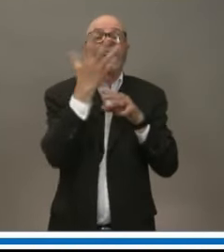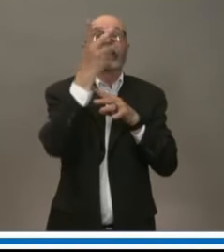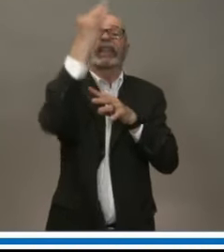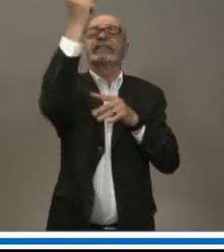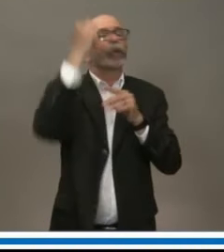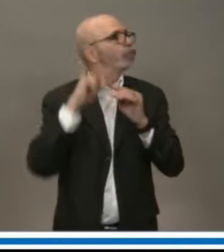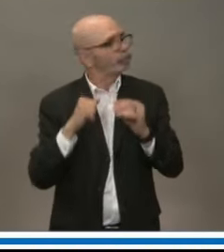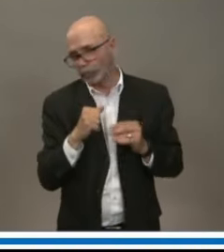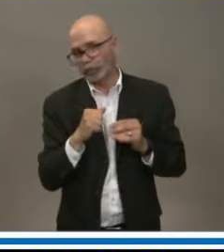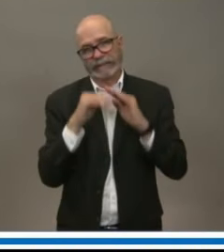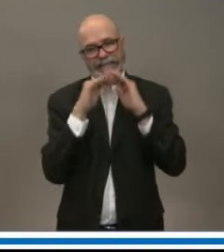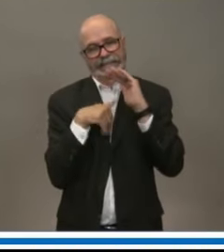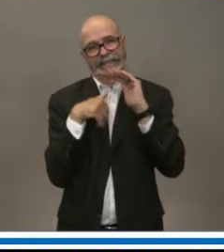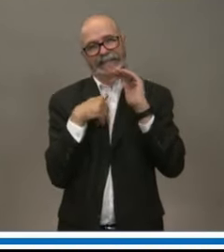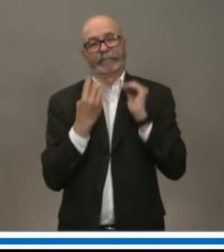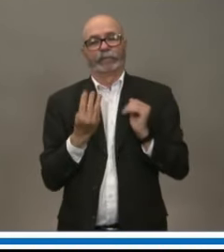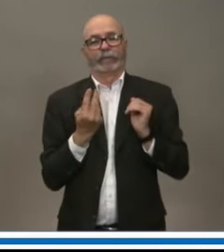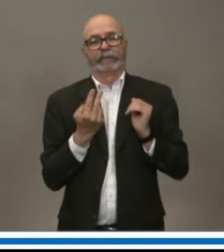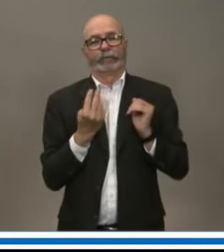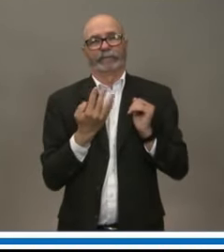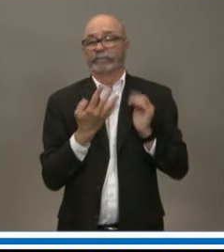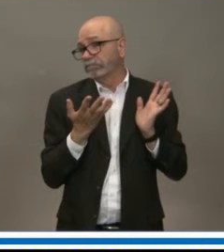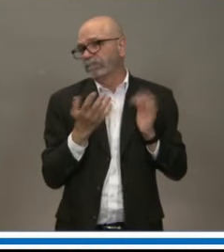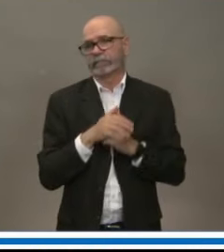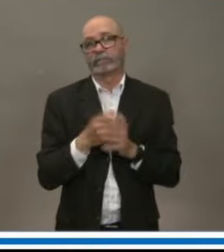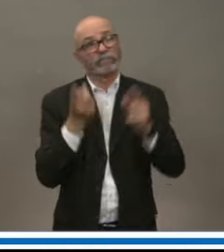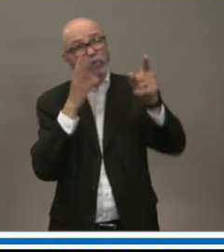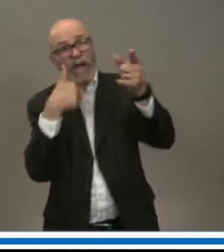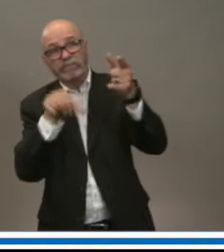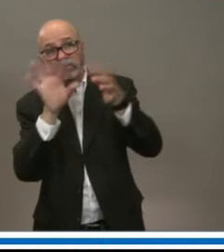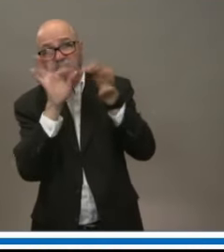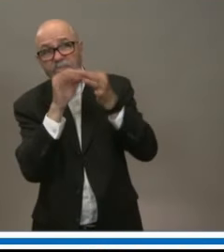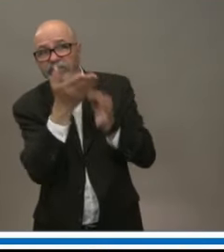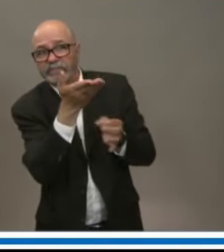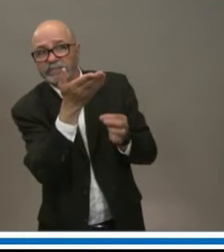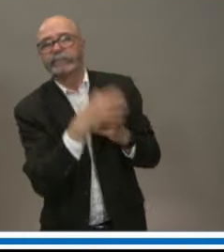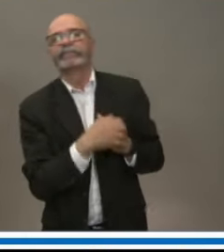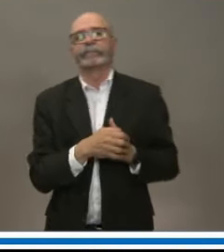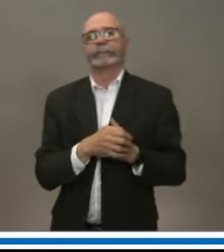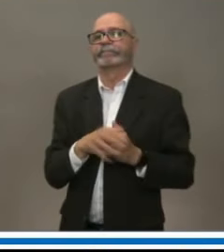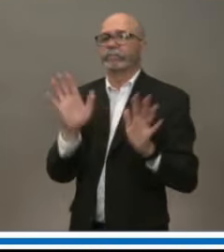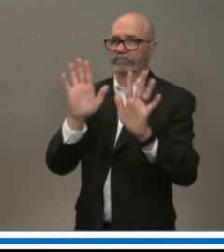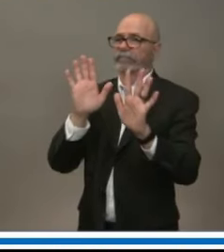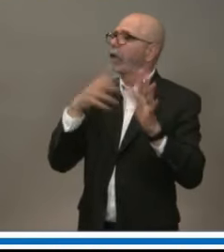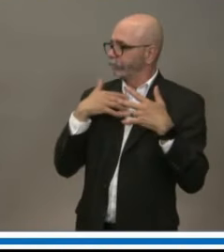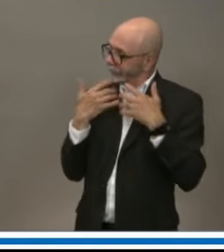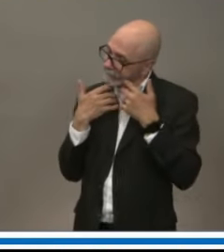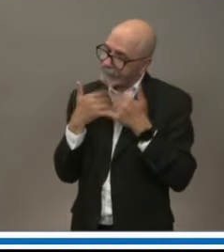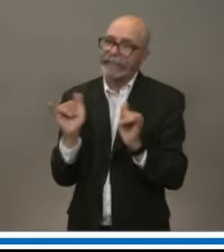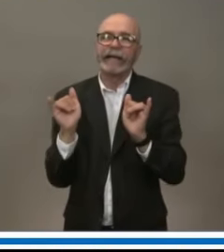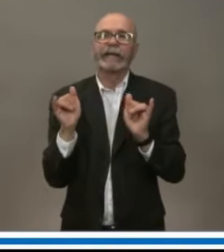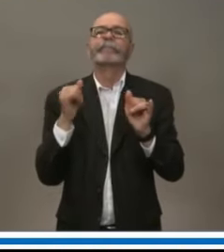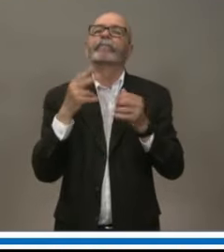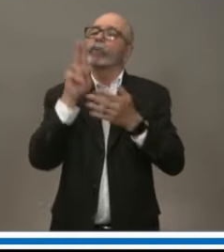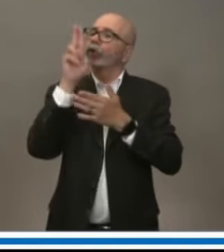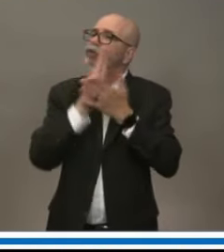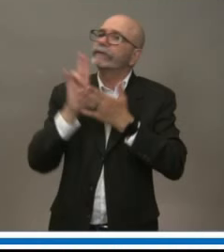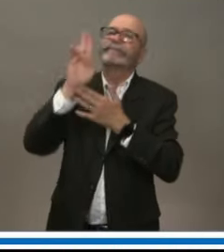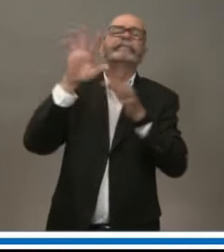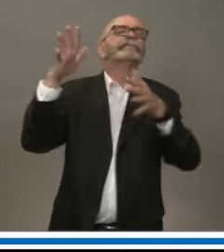deal with it. I don't know if you have any. I will continue to work with the university sector, as the Premier